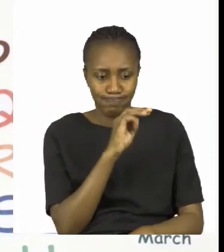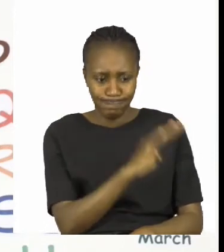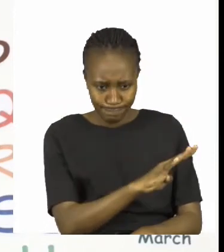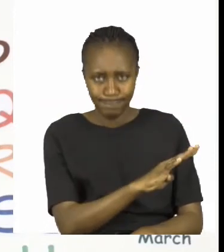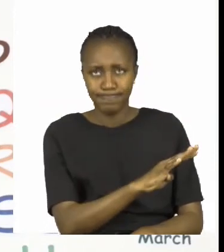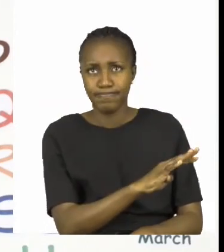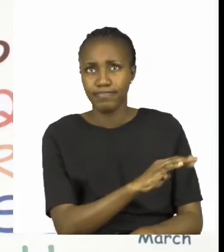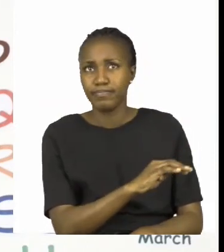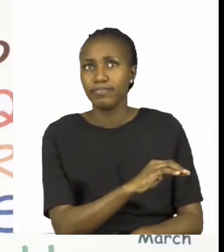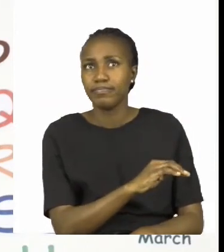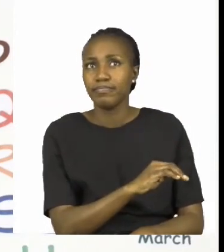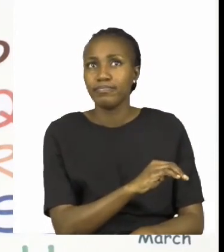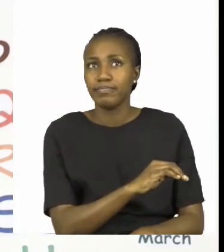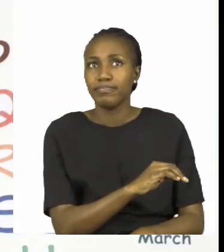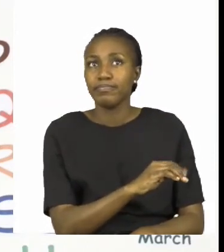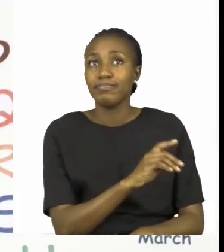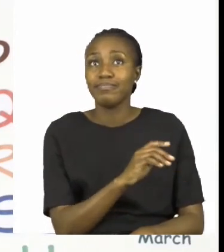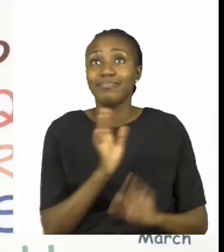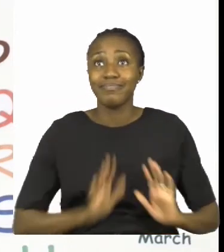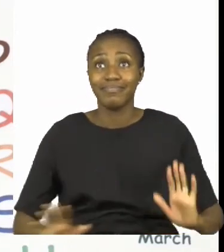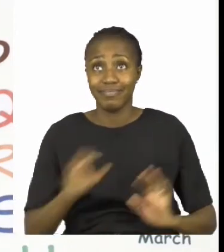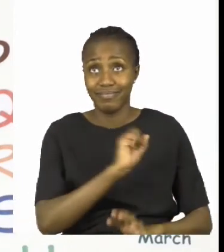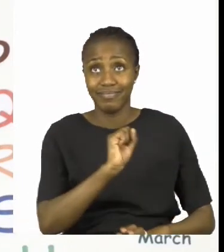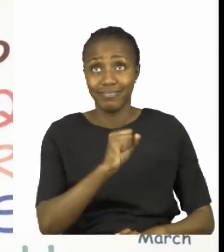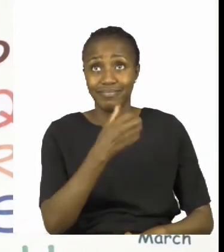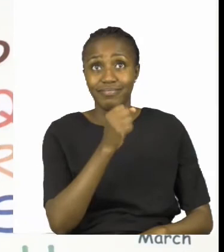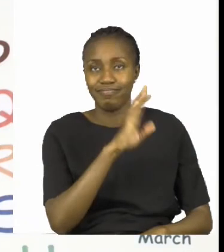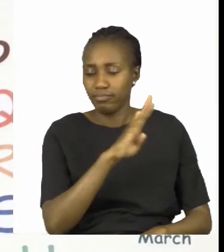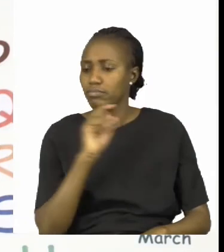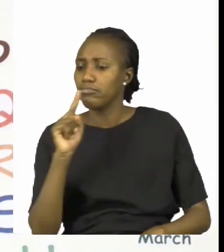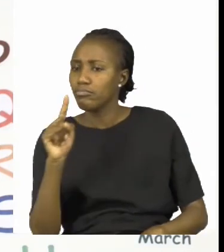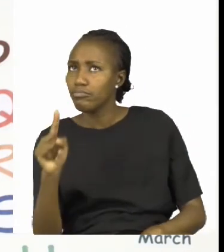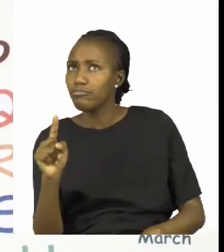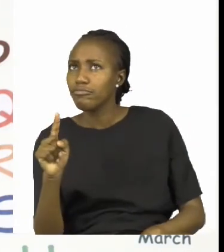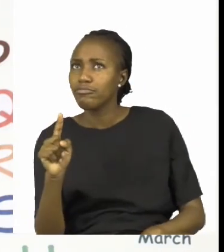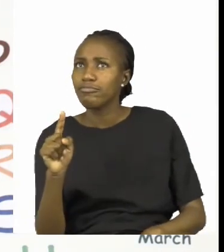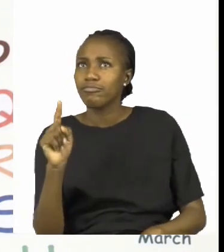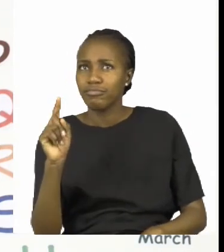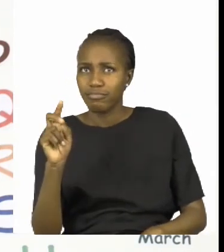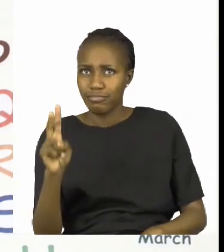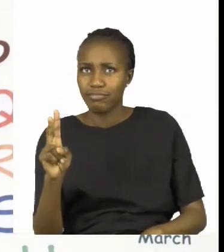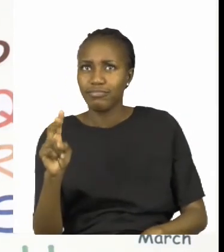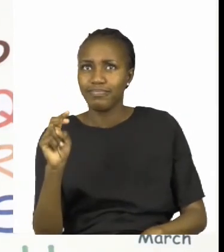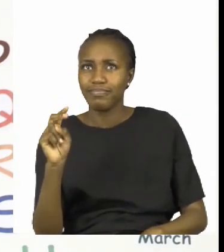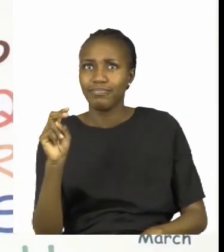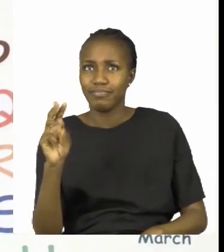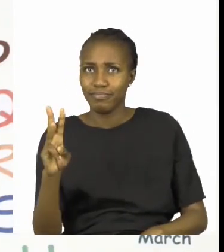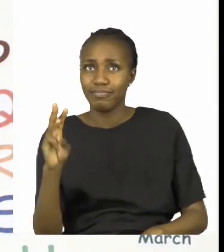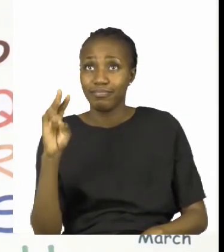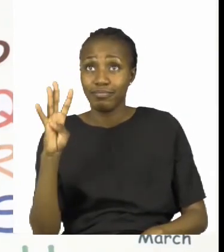3, 4. Sarah has 4. How about Sean? 1,